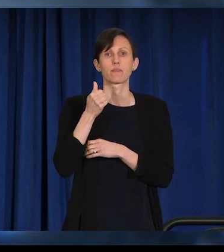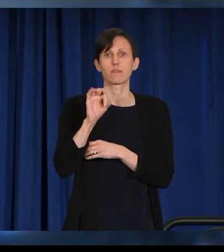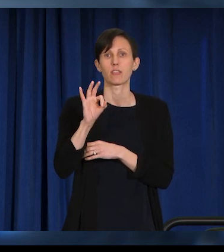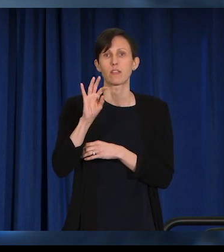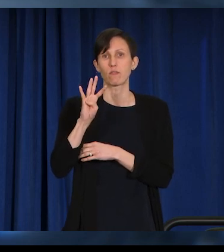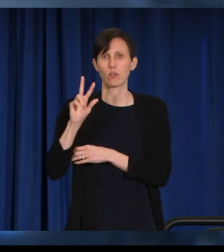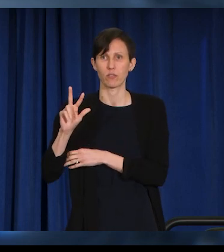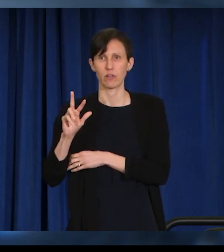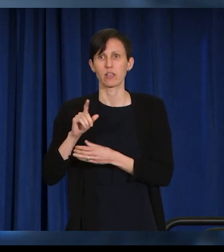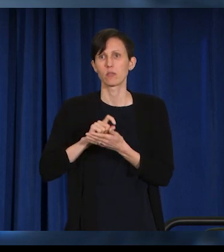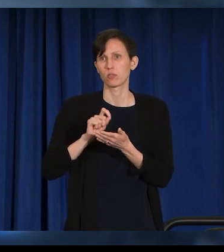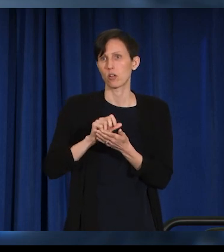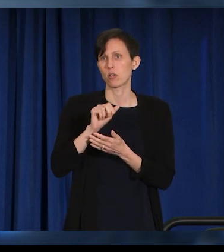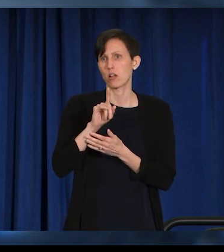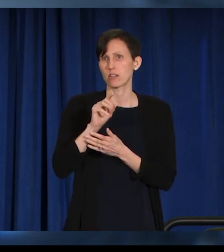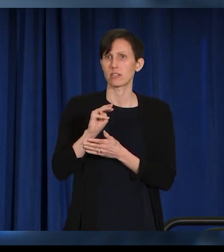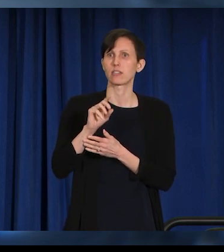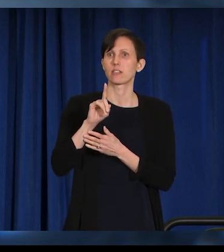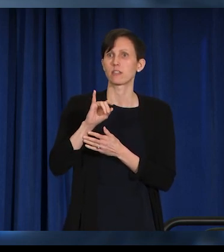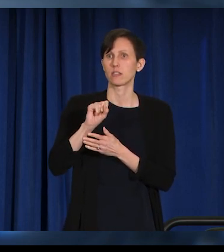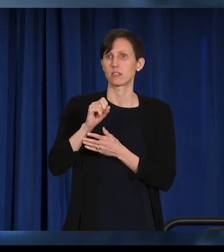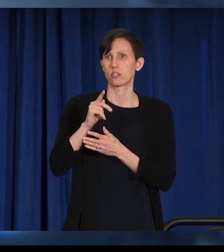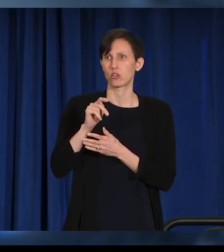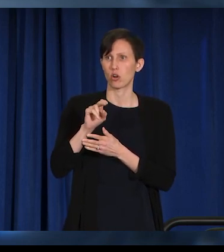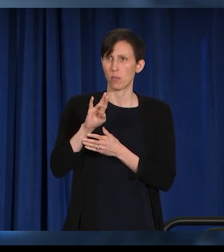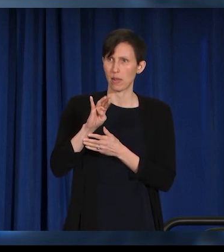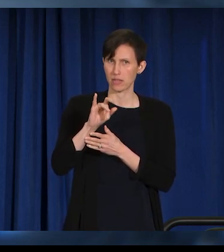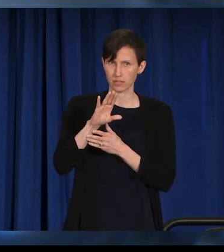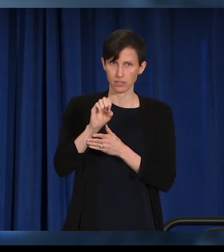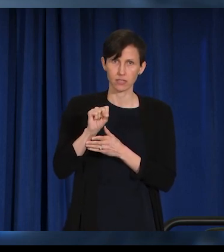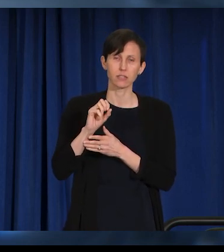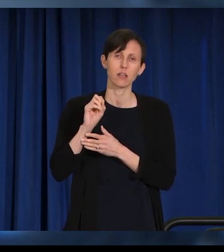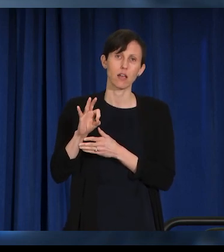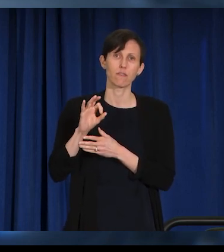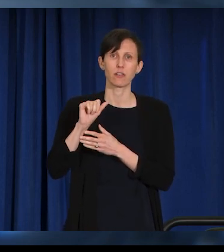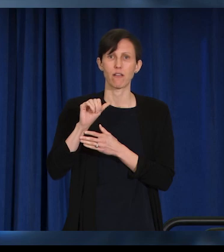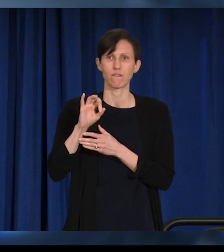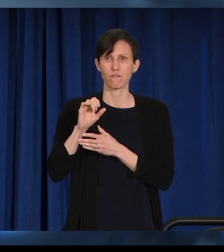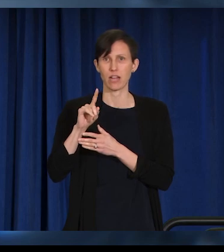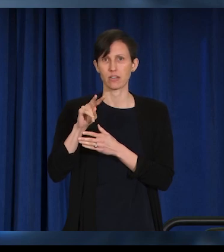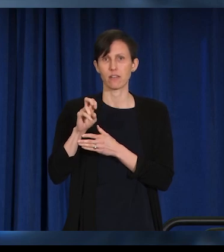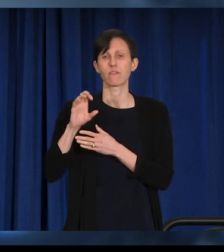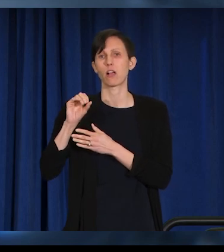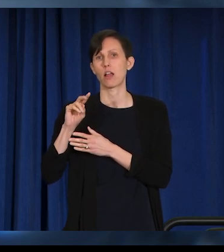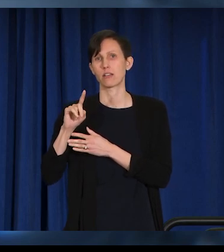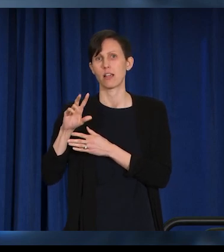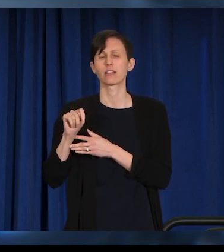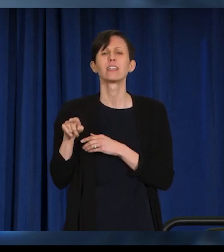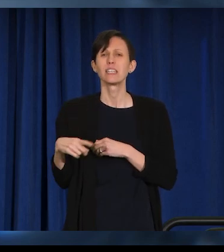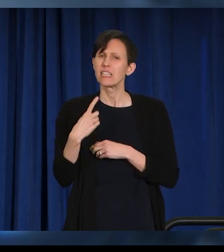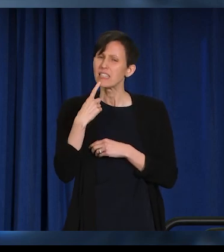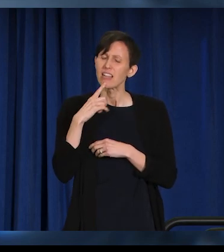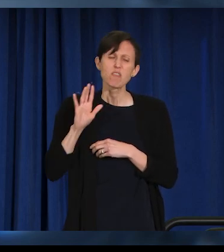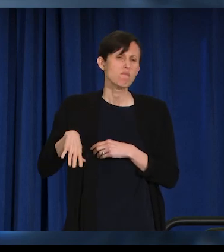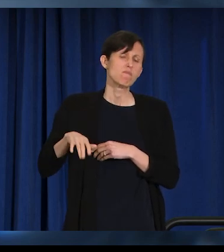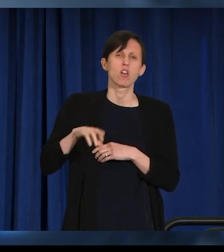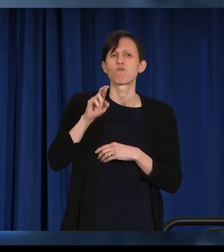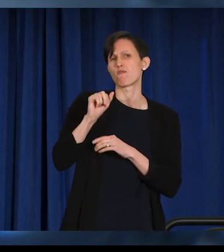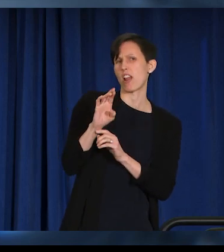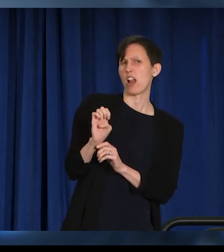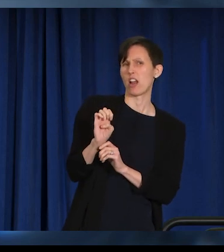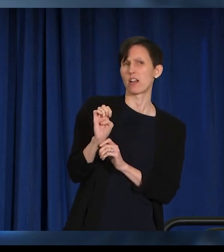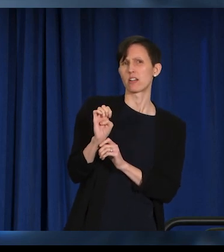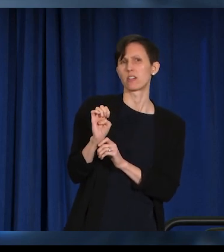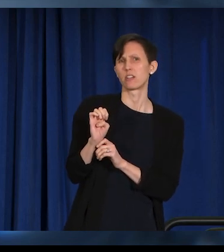called Autistic Disturbances of Affective Contact. Kanner framed autism as a rare disorder that was characterized